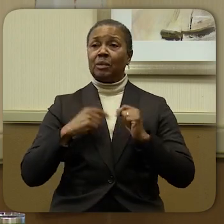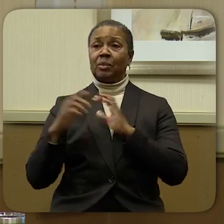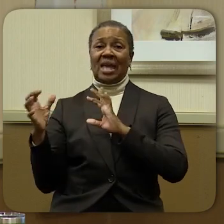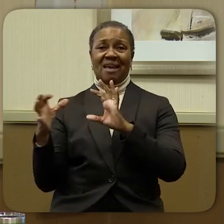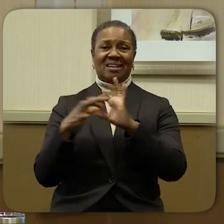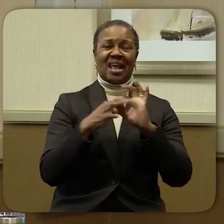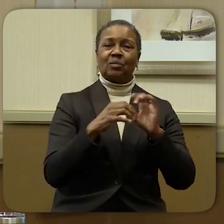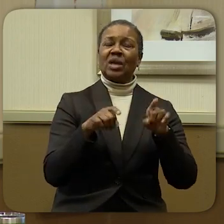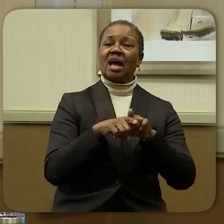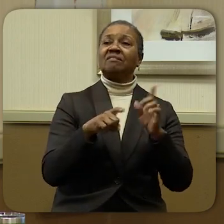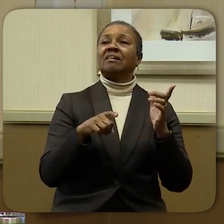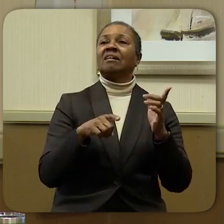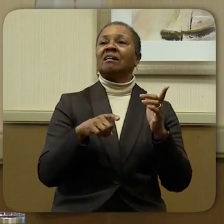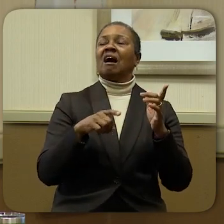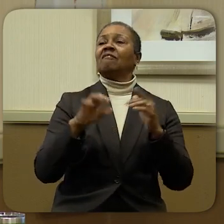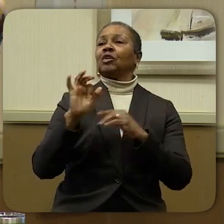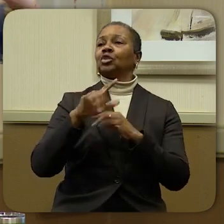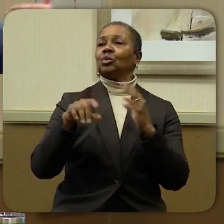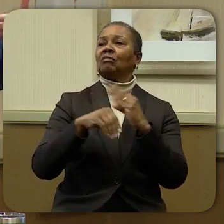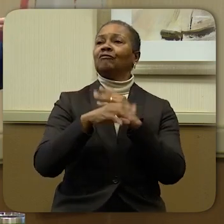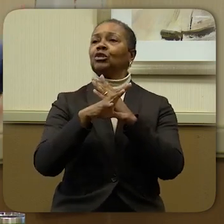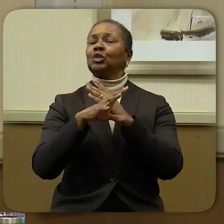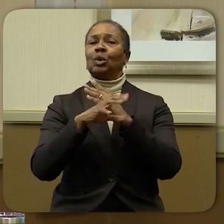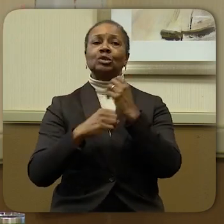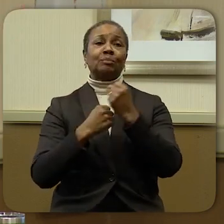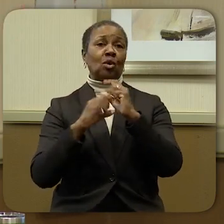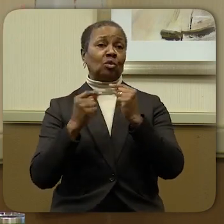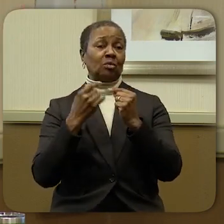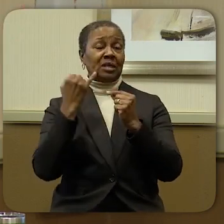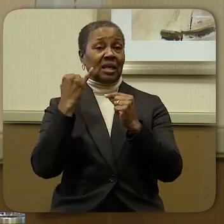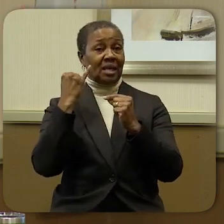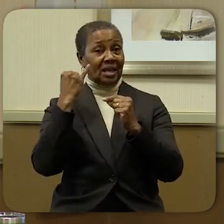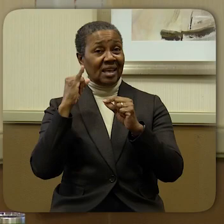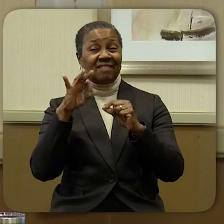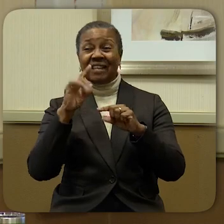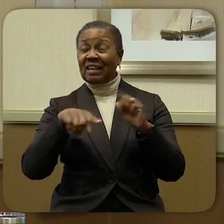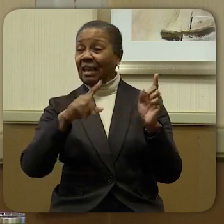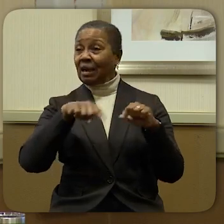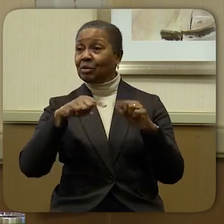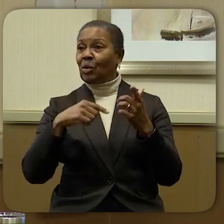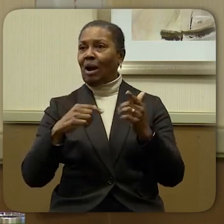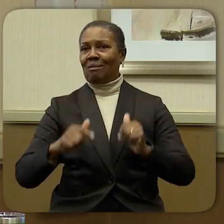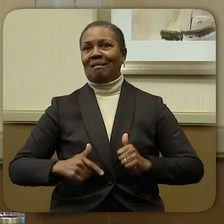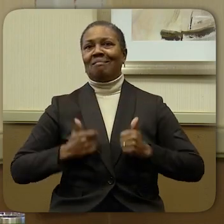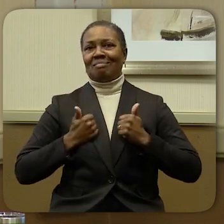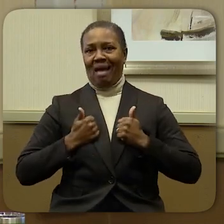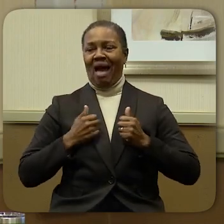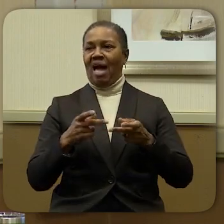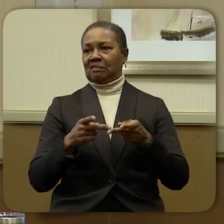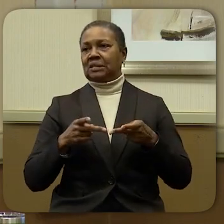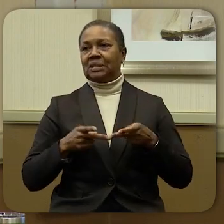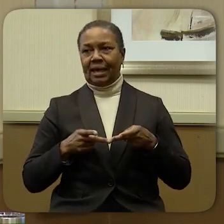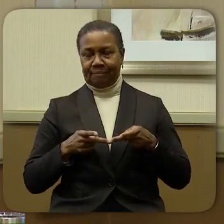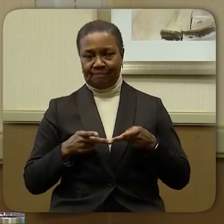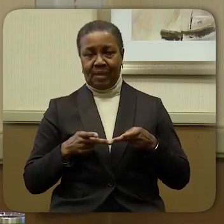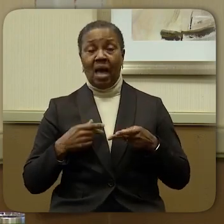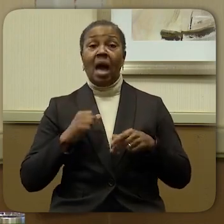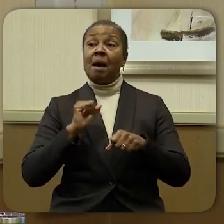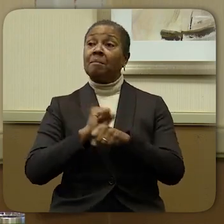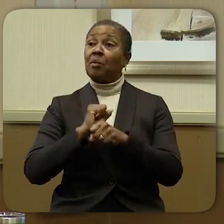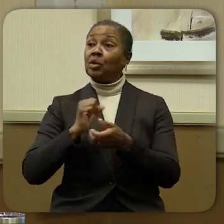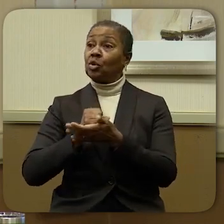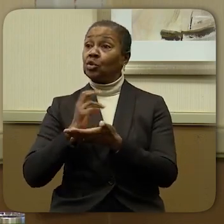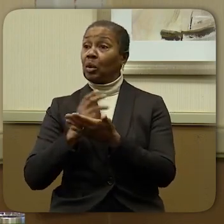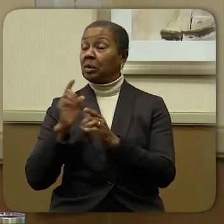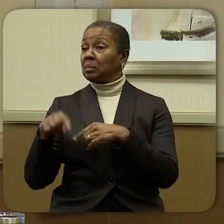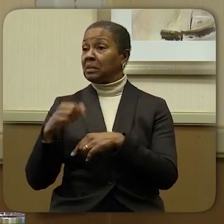virtual support groups for young people who can't make it to our in-person site. So my work as a social worker over